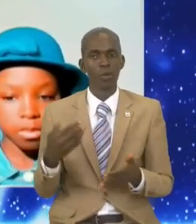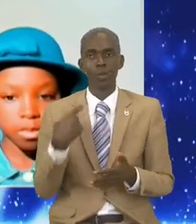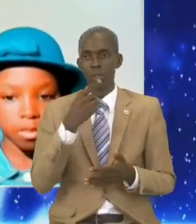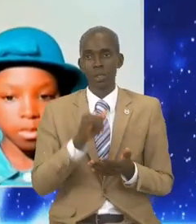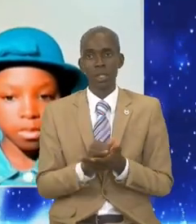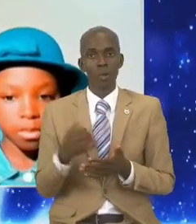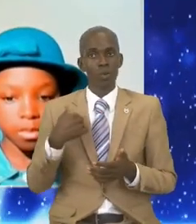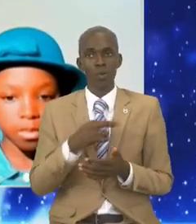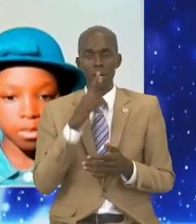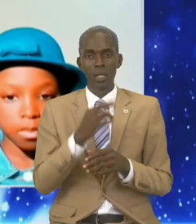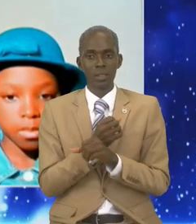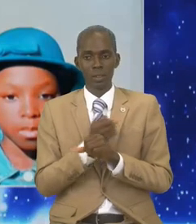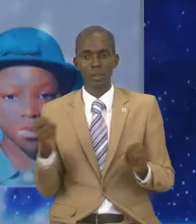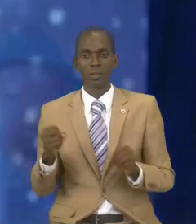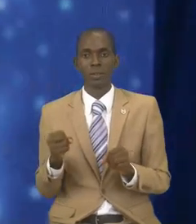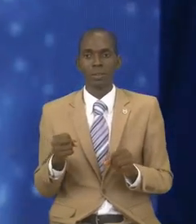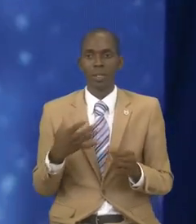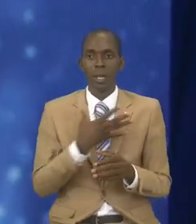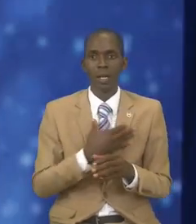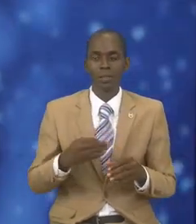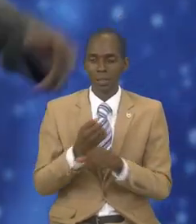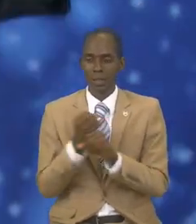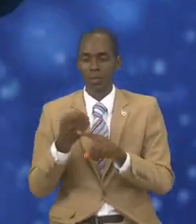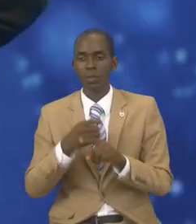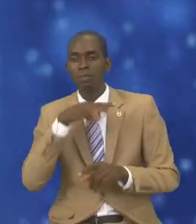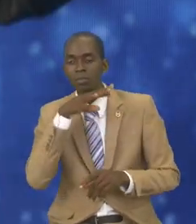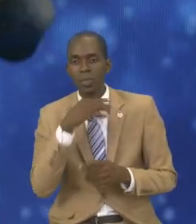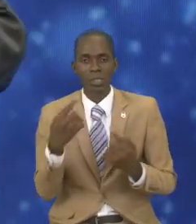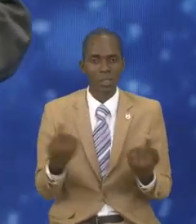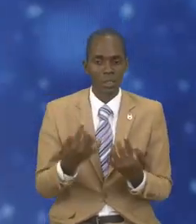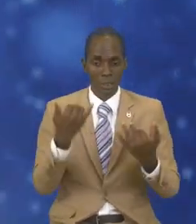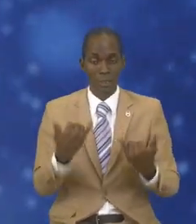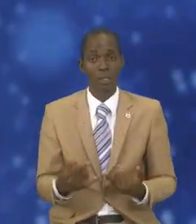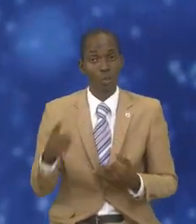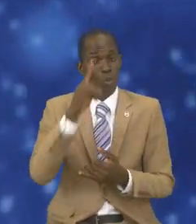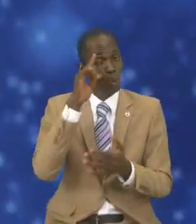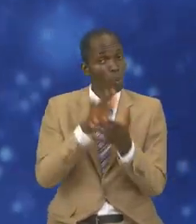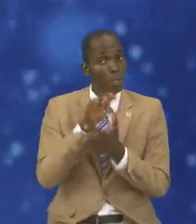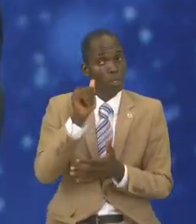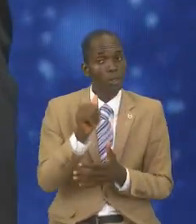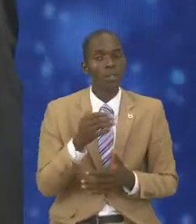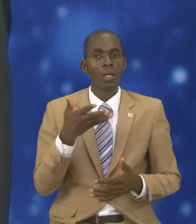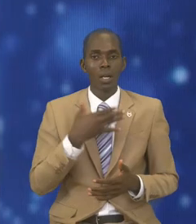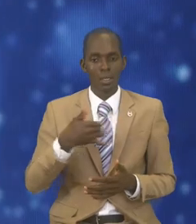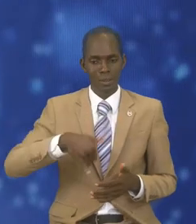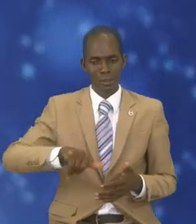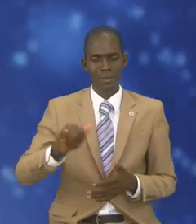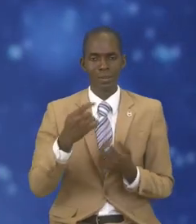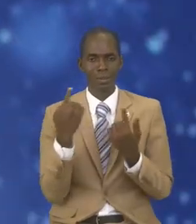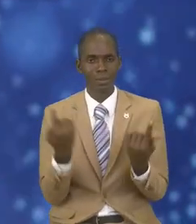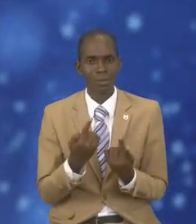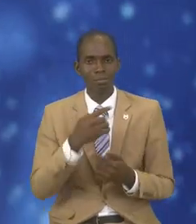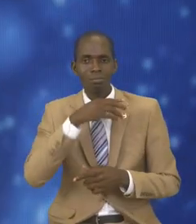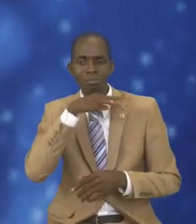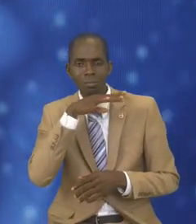sin, iniquity, transgression, corruption. Now you believe, and then there's still that iniquity and sin and